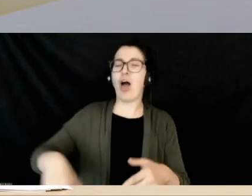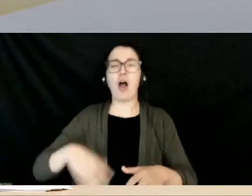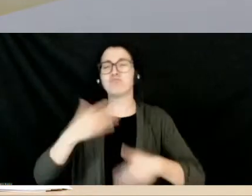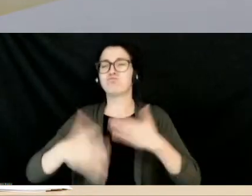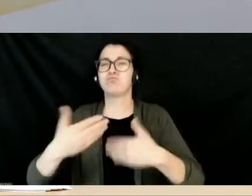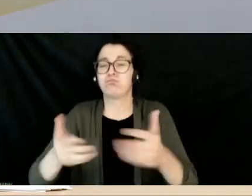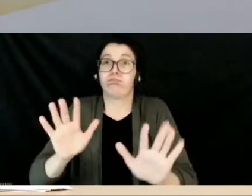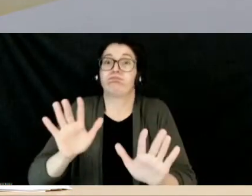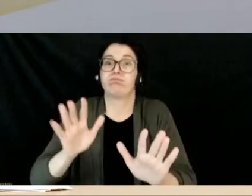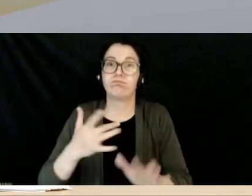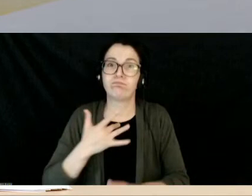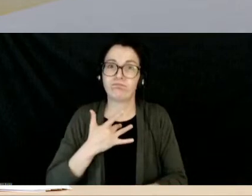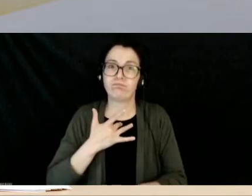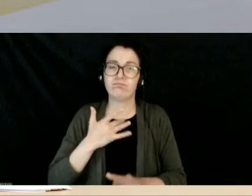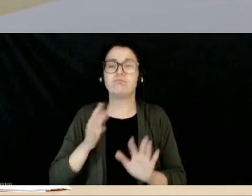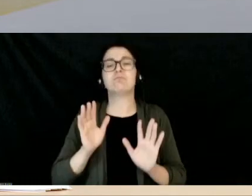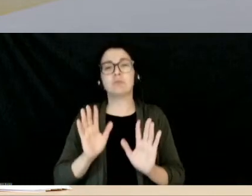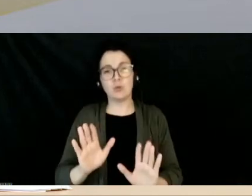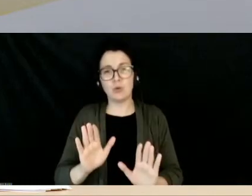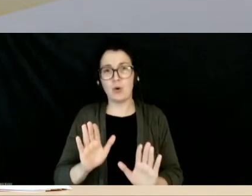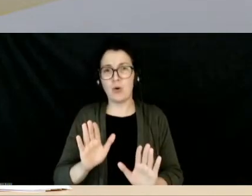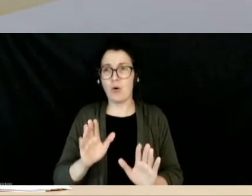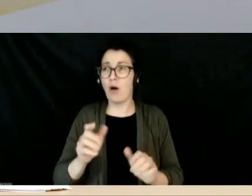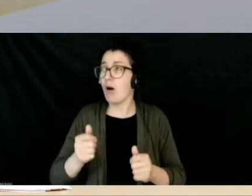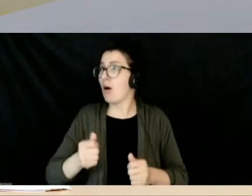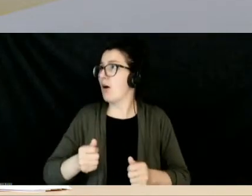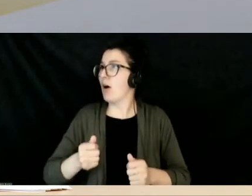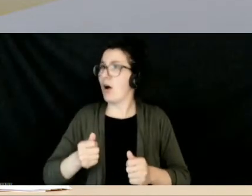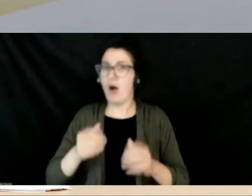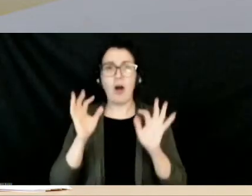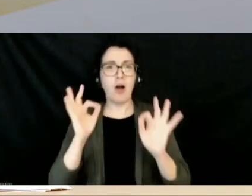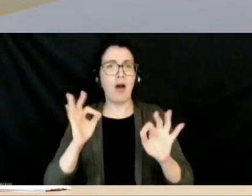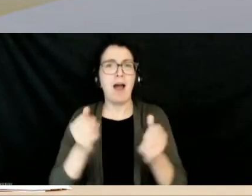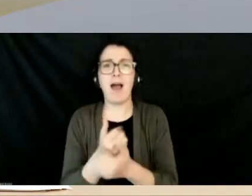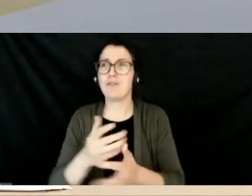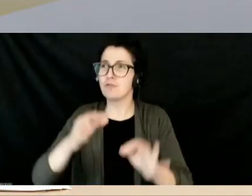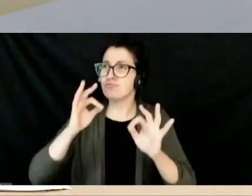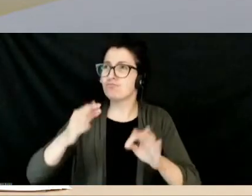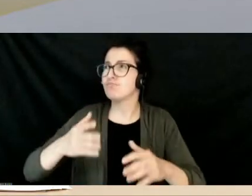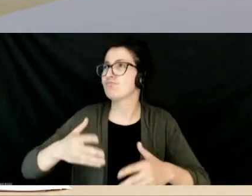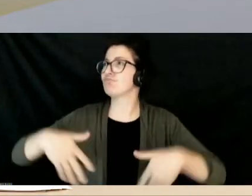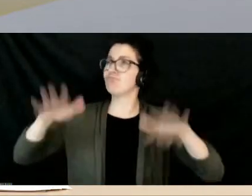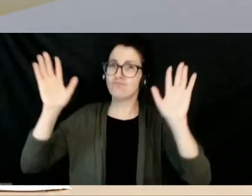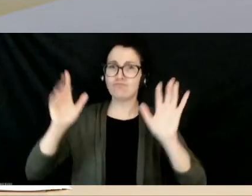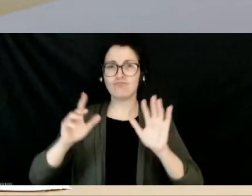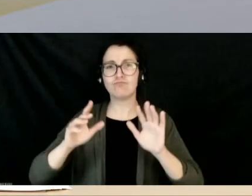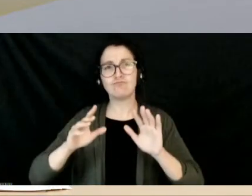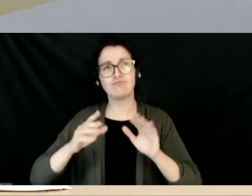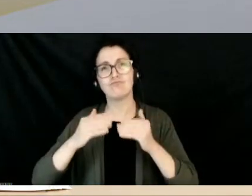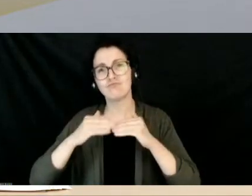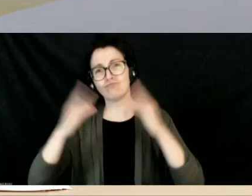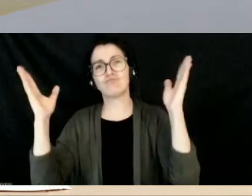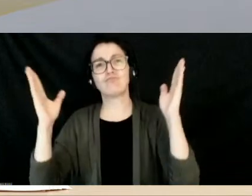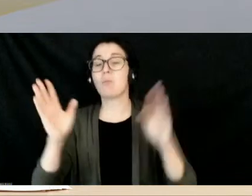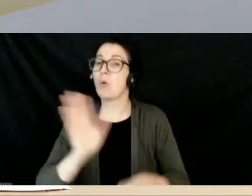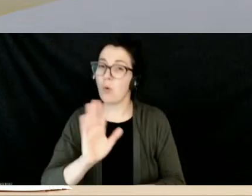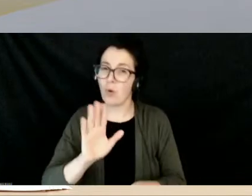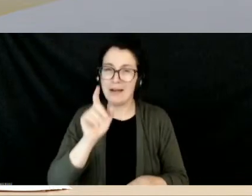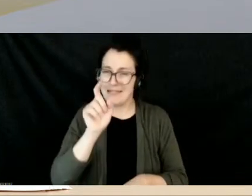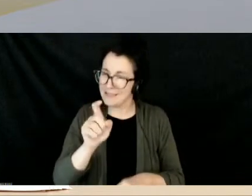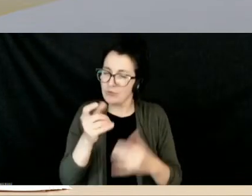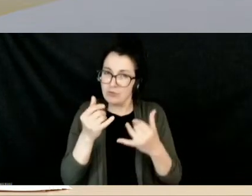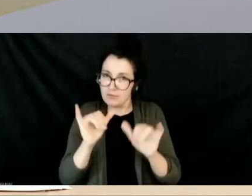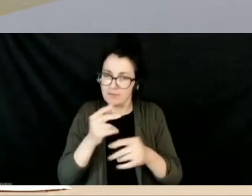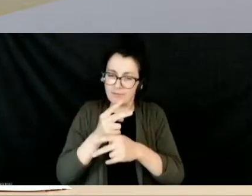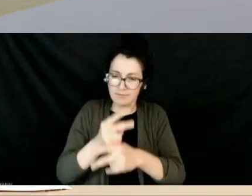and it's not the time yet to throw caution to the wind. It's important that we continue to adhere to the basic public health measures